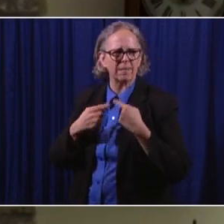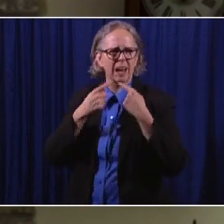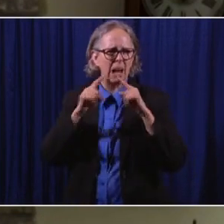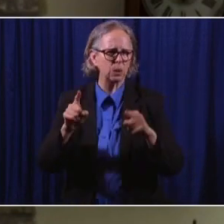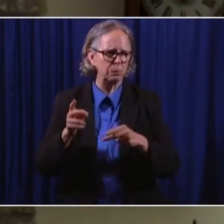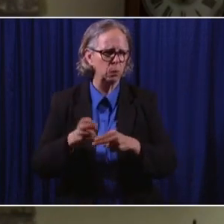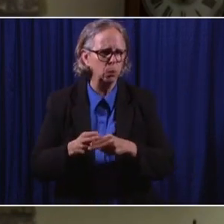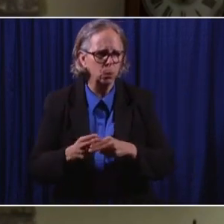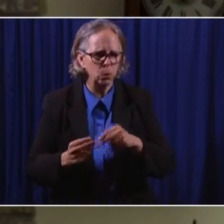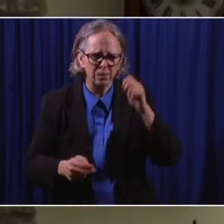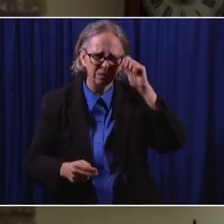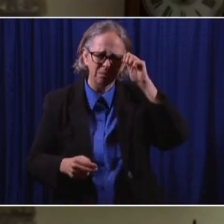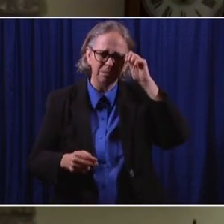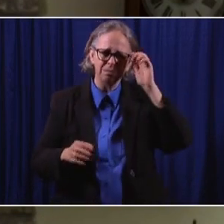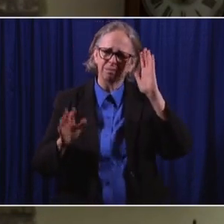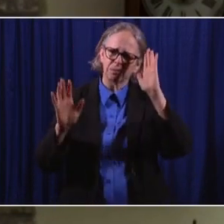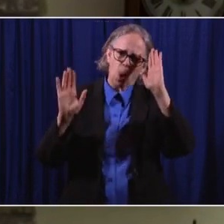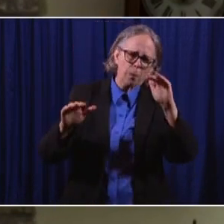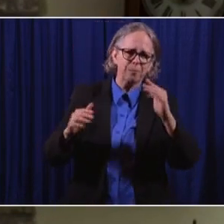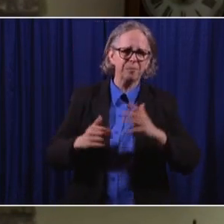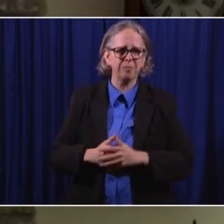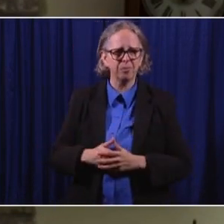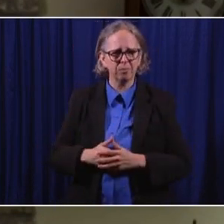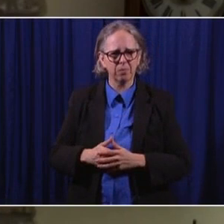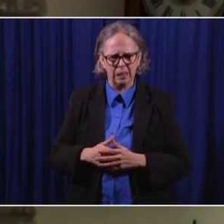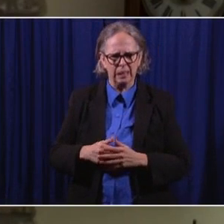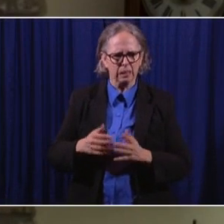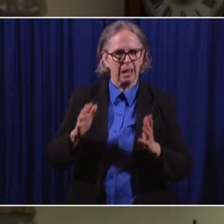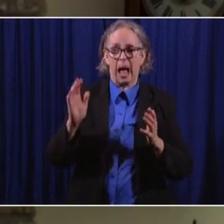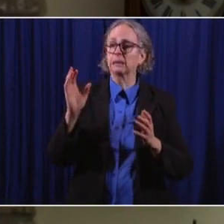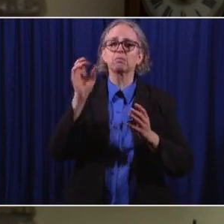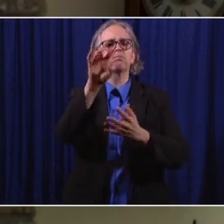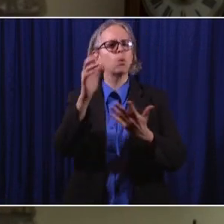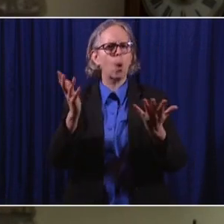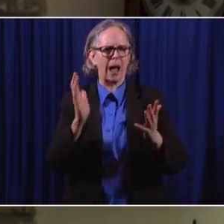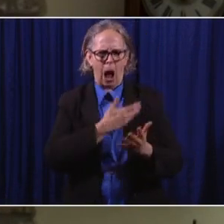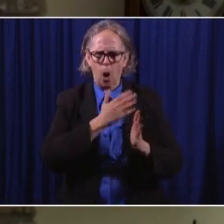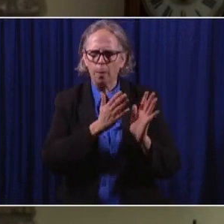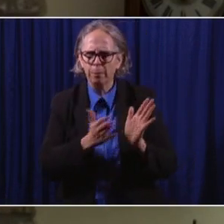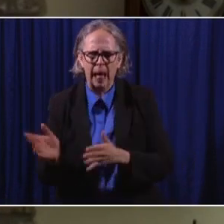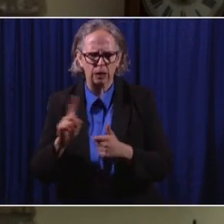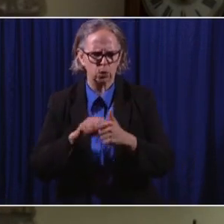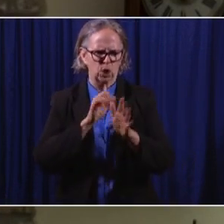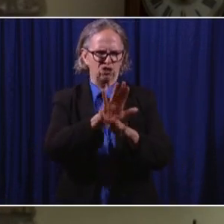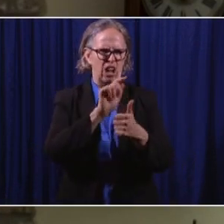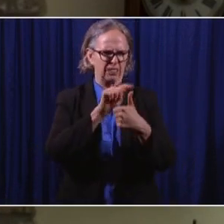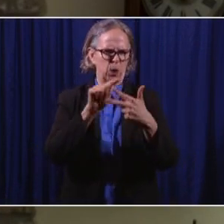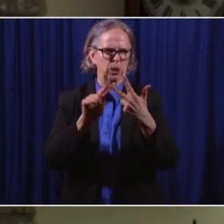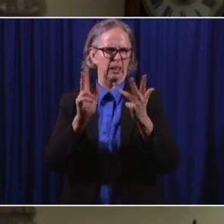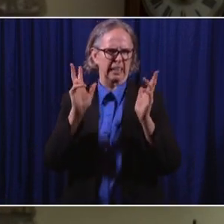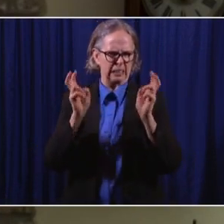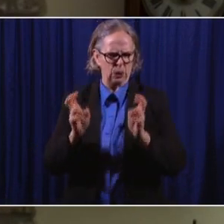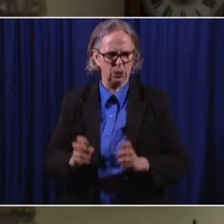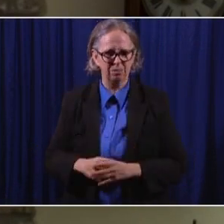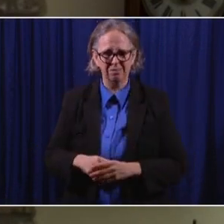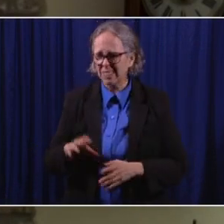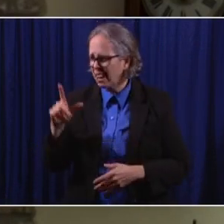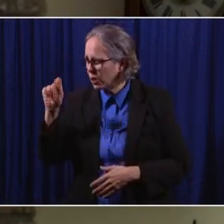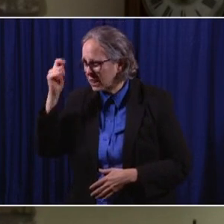the near future about what we can do in regard to those three things. Lieutenant Governor, I don't know if you have anything to add to